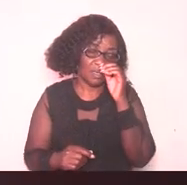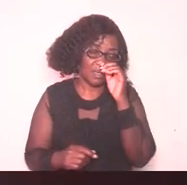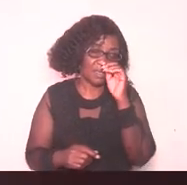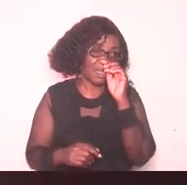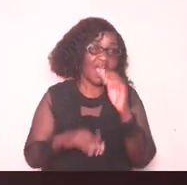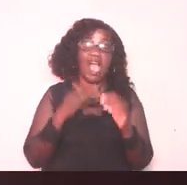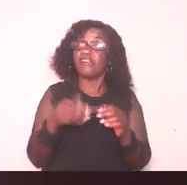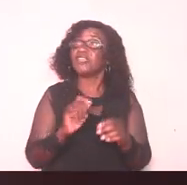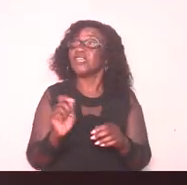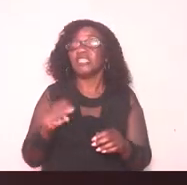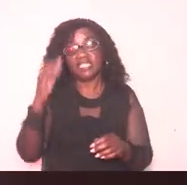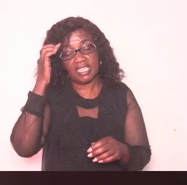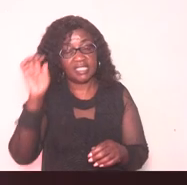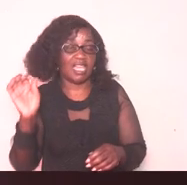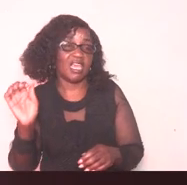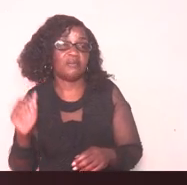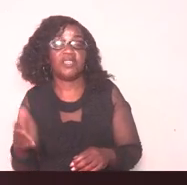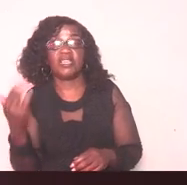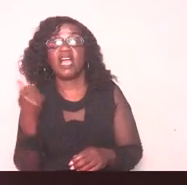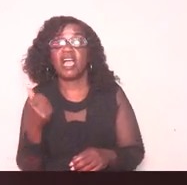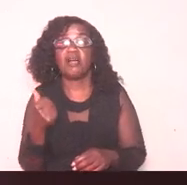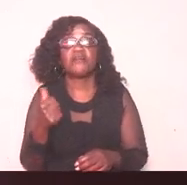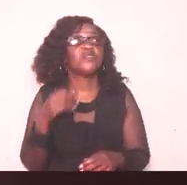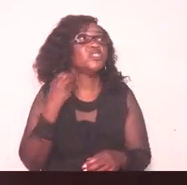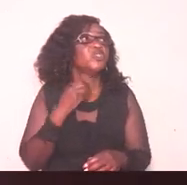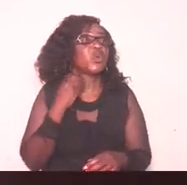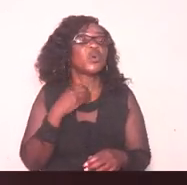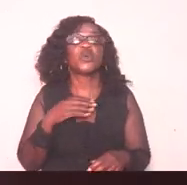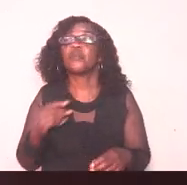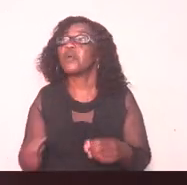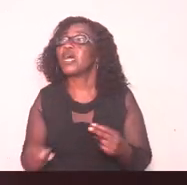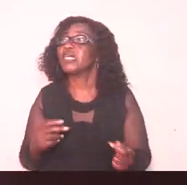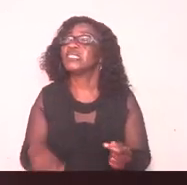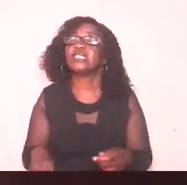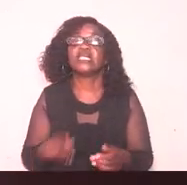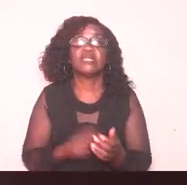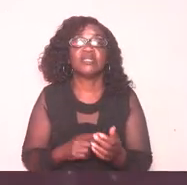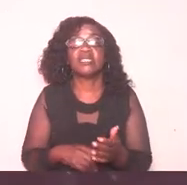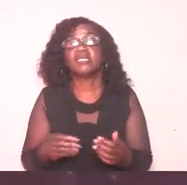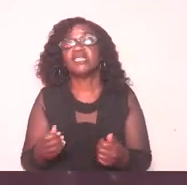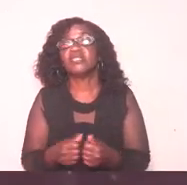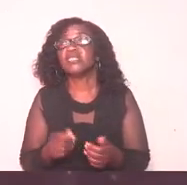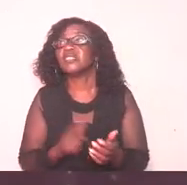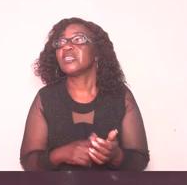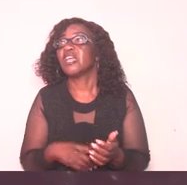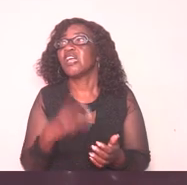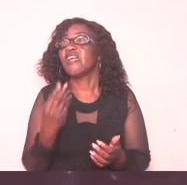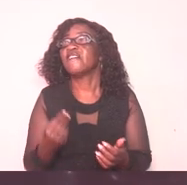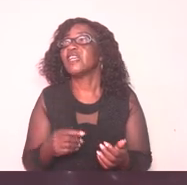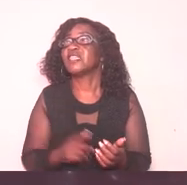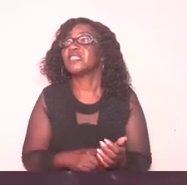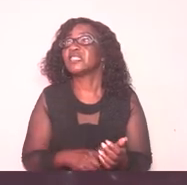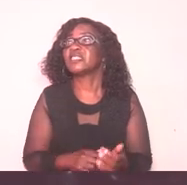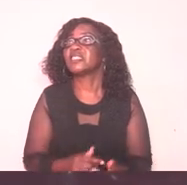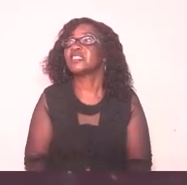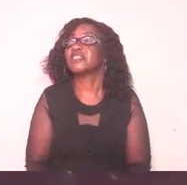After they write exams, after they come back from boarding school, so you have to be in high school. All right. I must say,